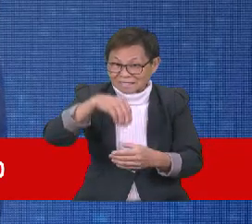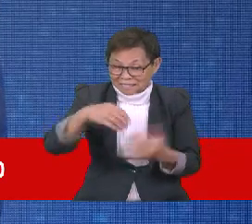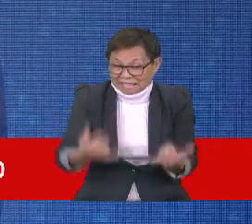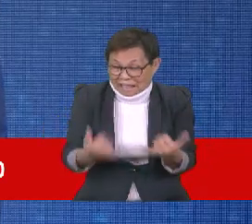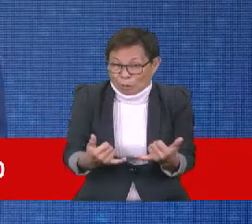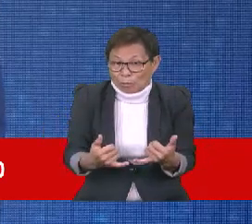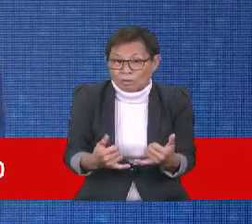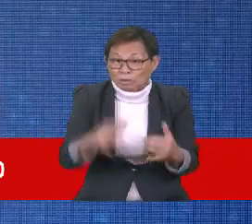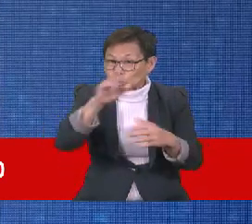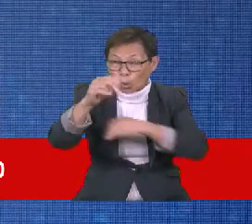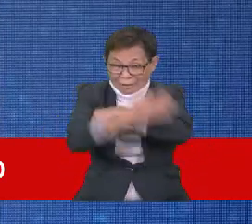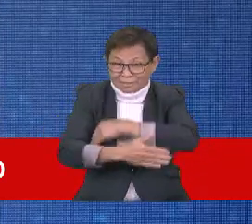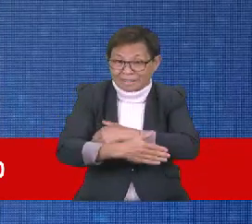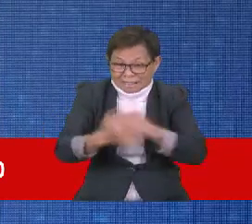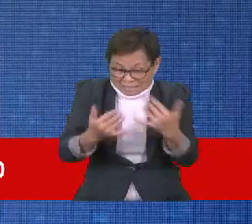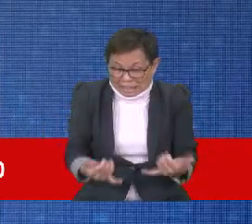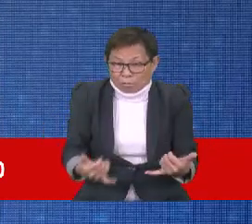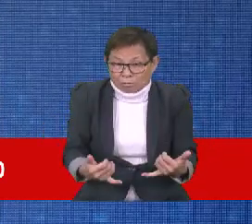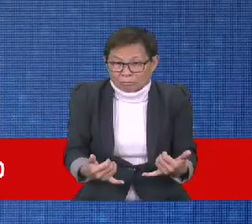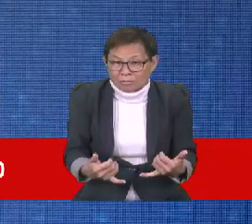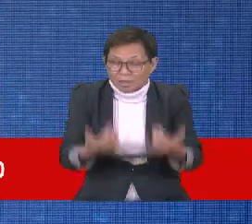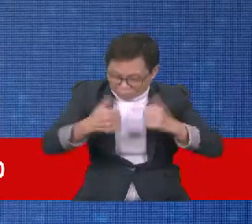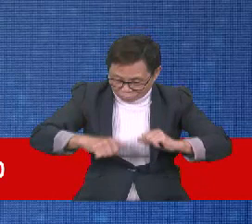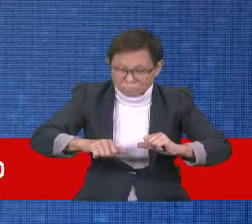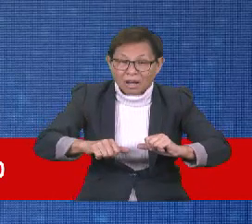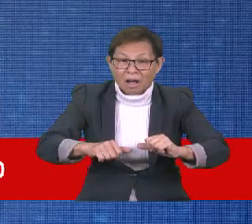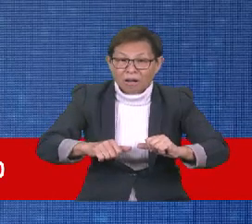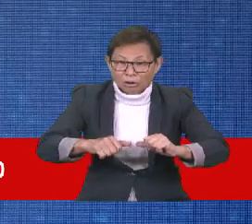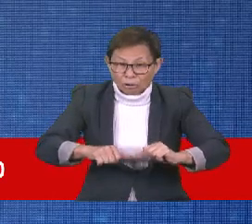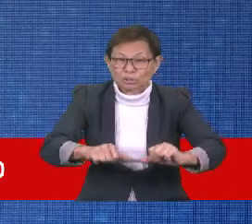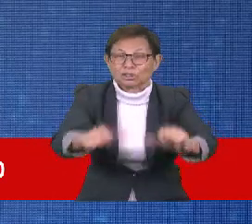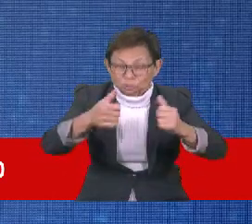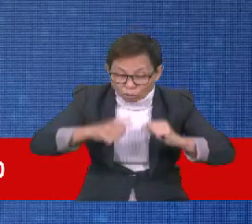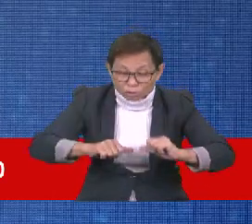should ever continue with